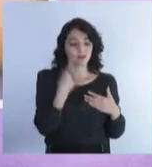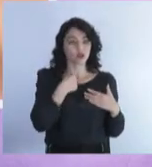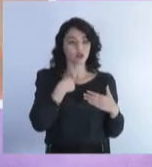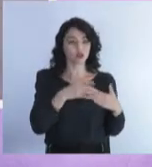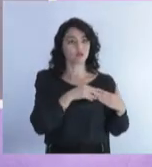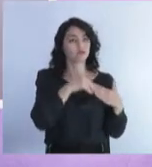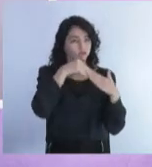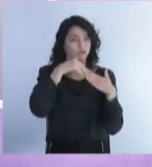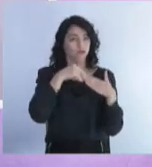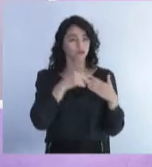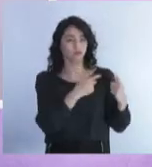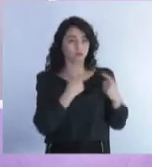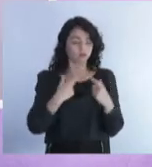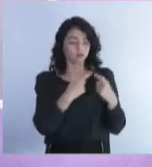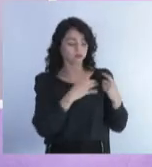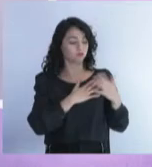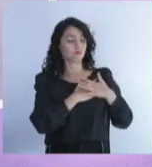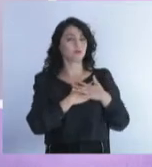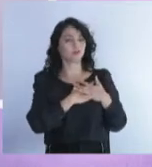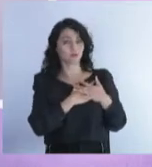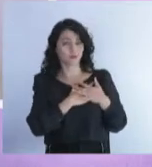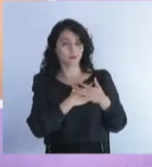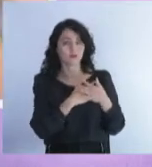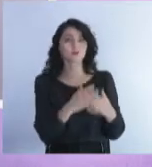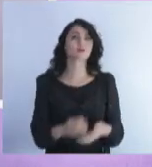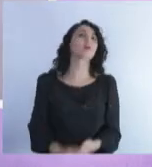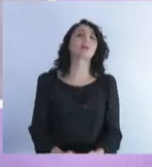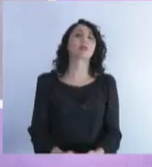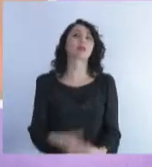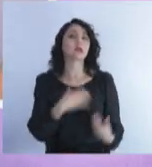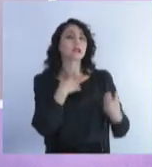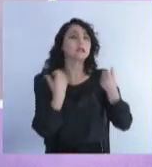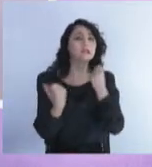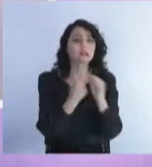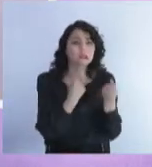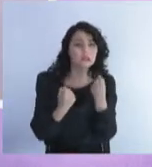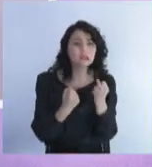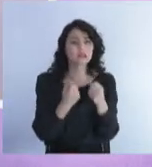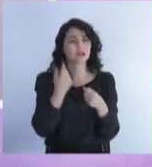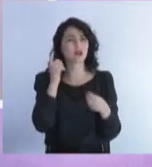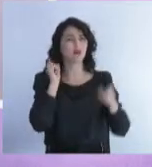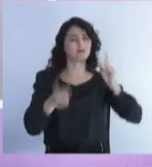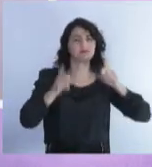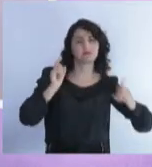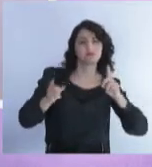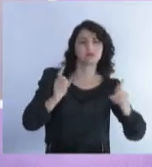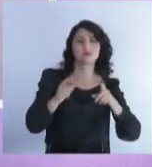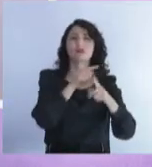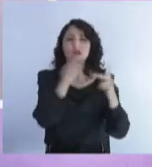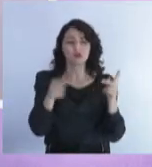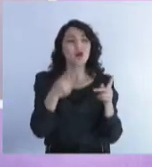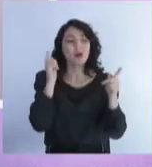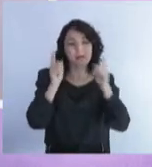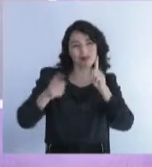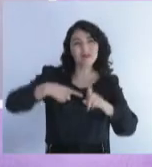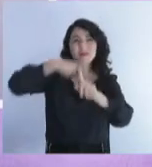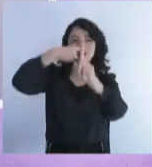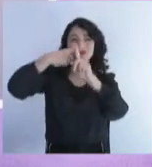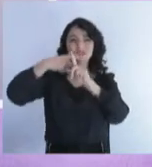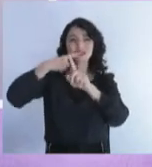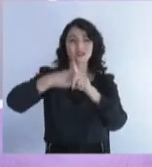by managing their own feelings, not letting their own anxieties take them over, but rather staying positive, staying